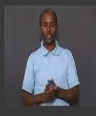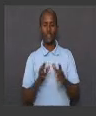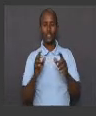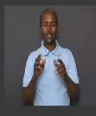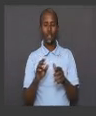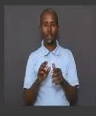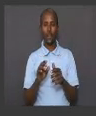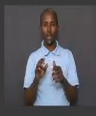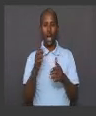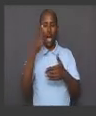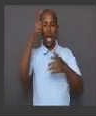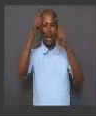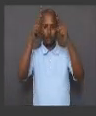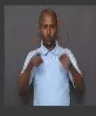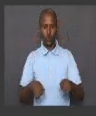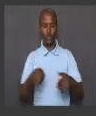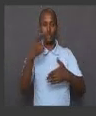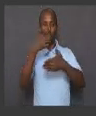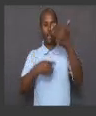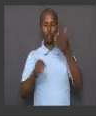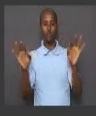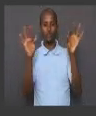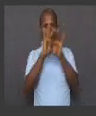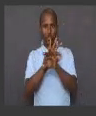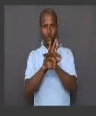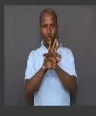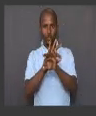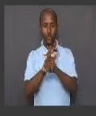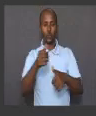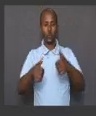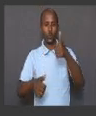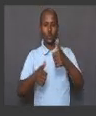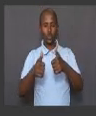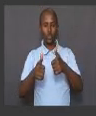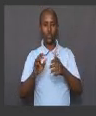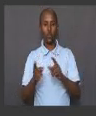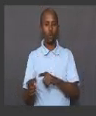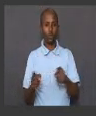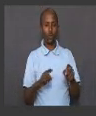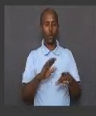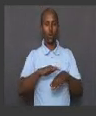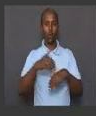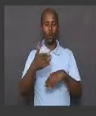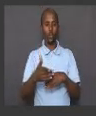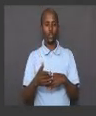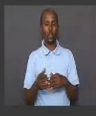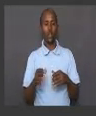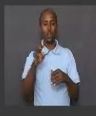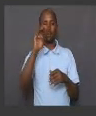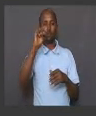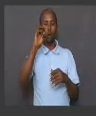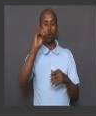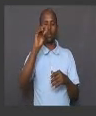is an absolute value function, which is also called a